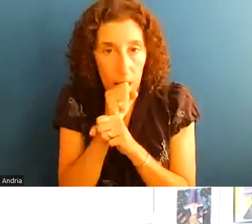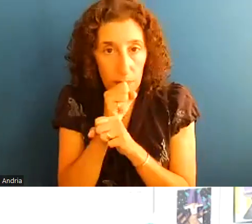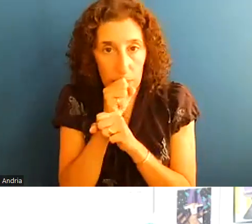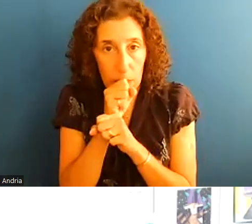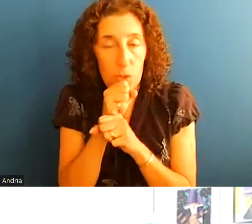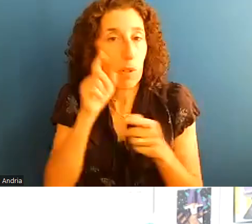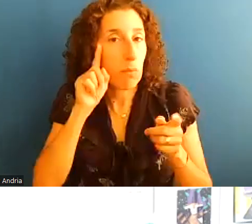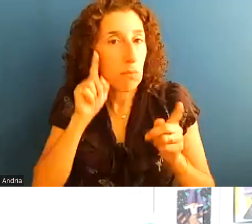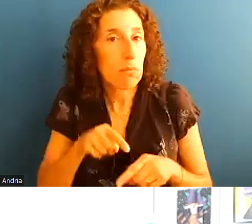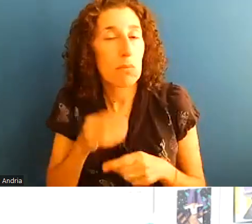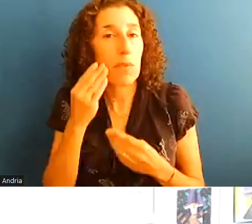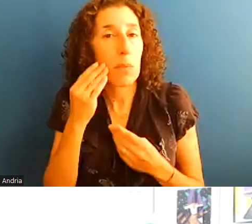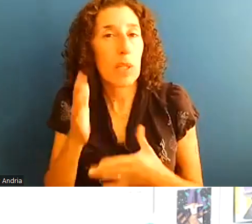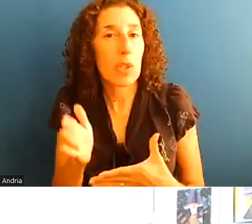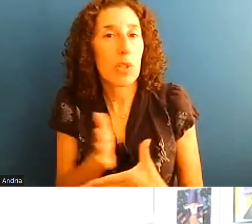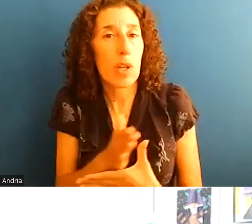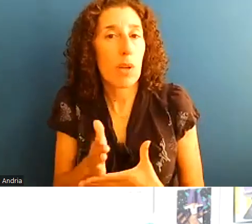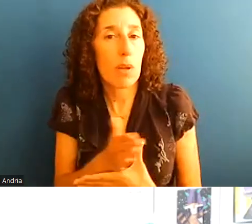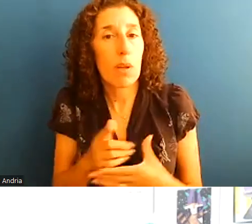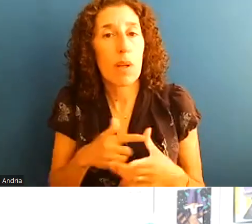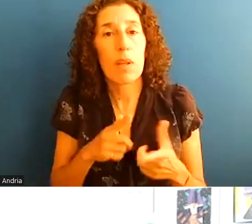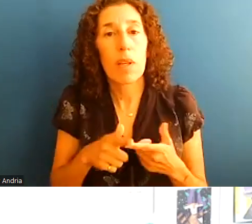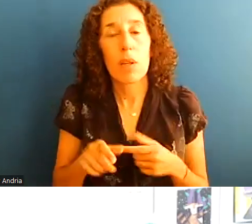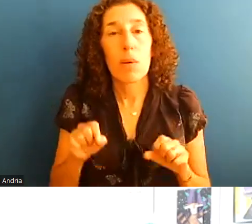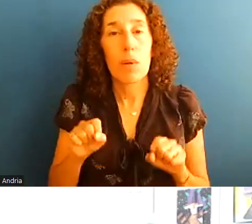have the contacts to be able to pick up the phone and say, look,